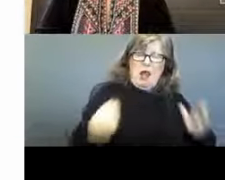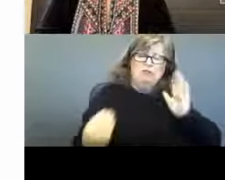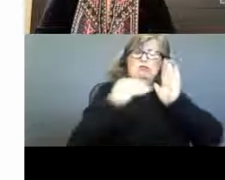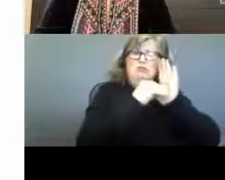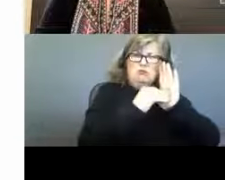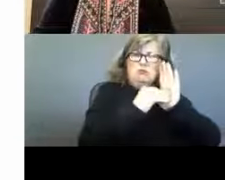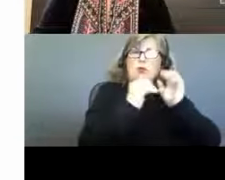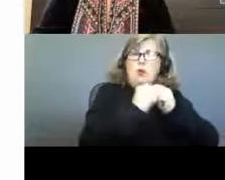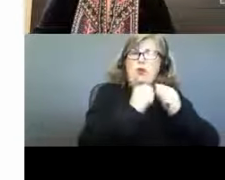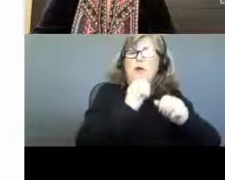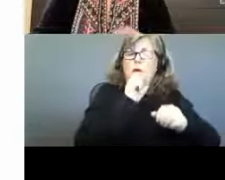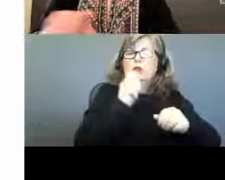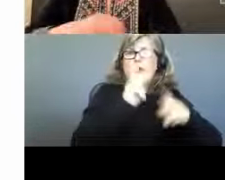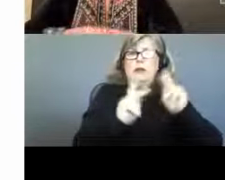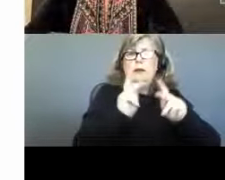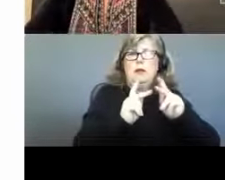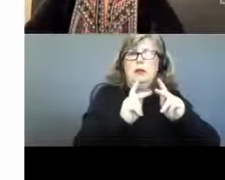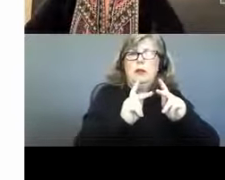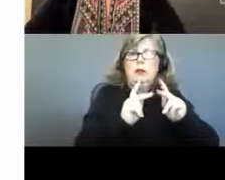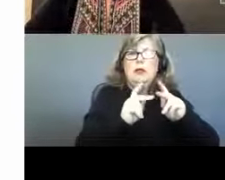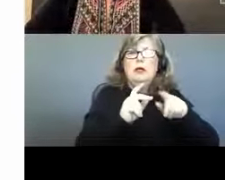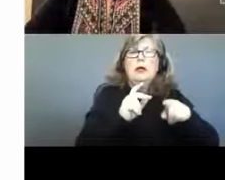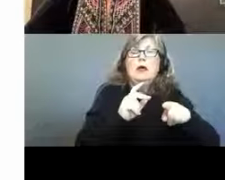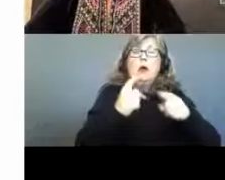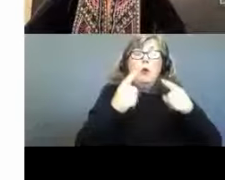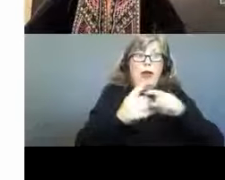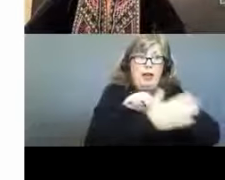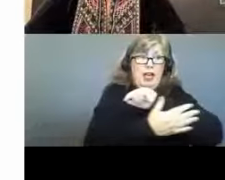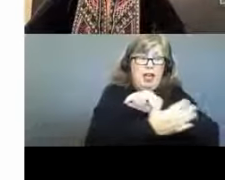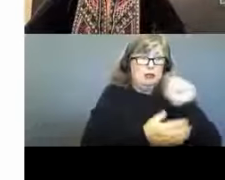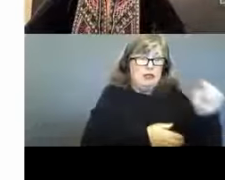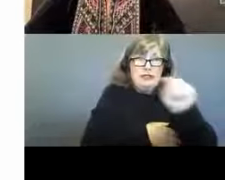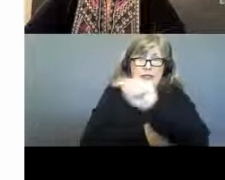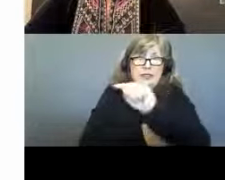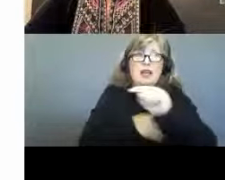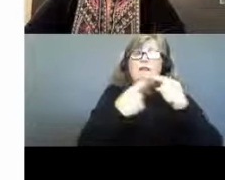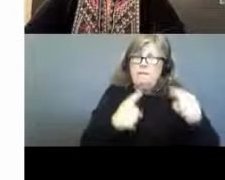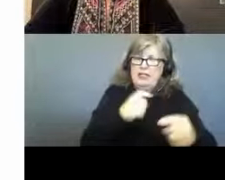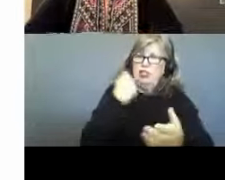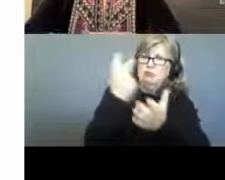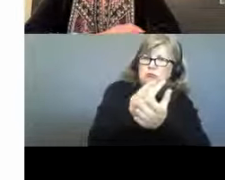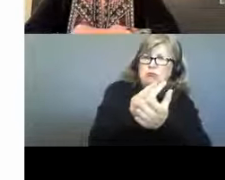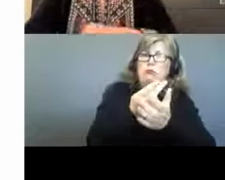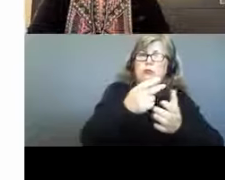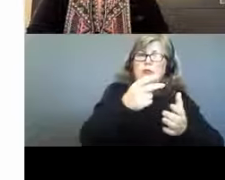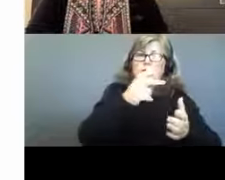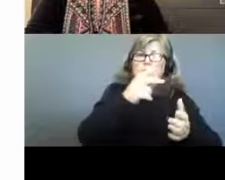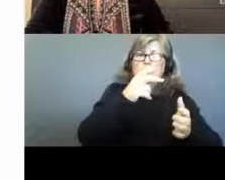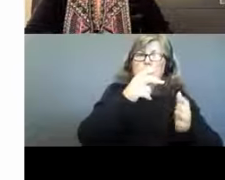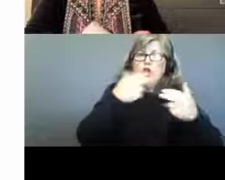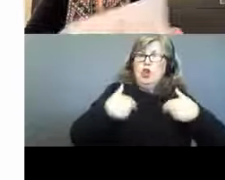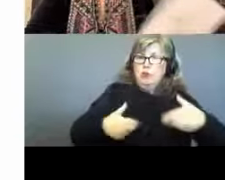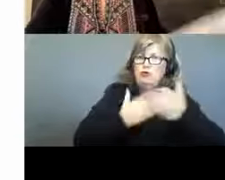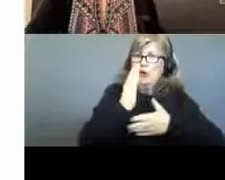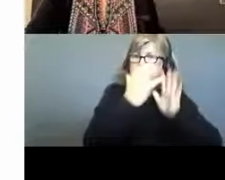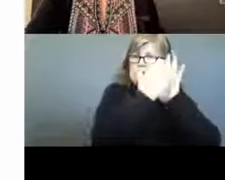have ratified human rights treaties and in which international non-governmental organizations are active are more